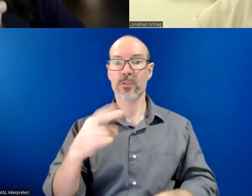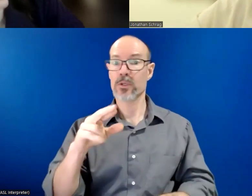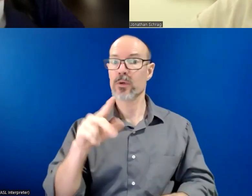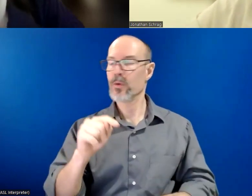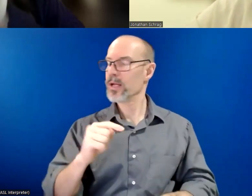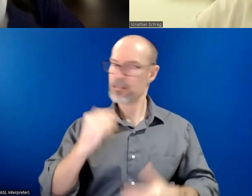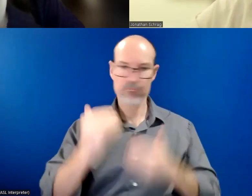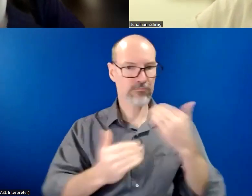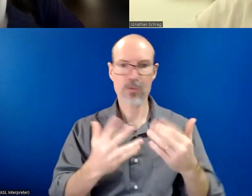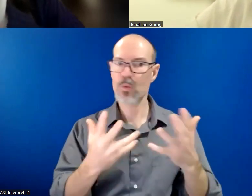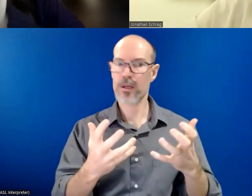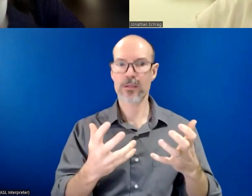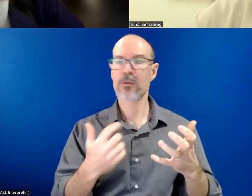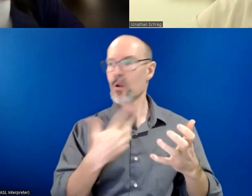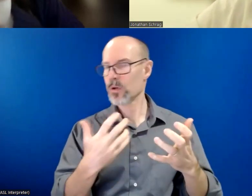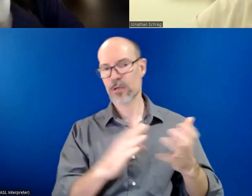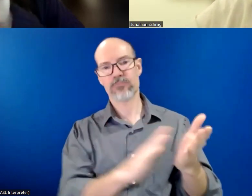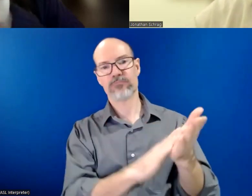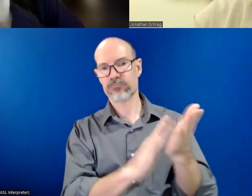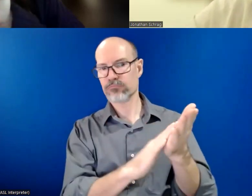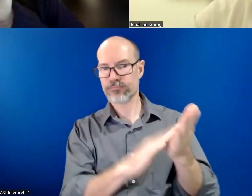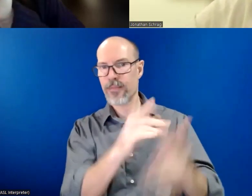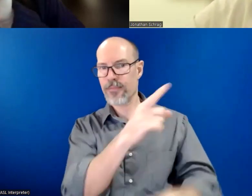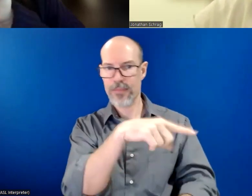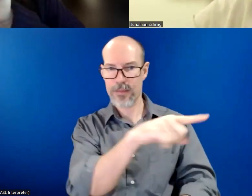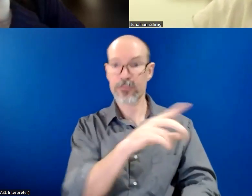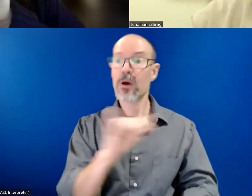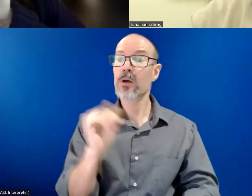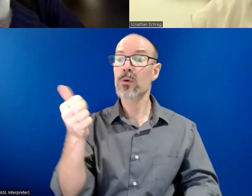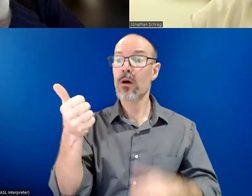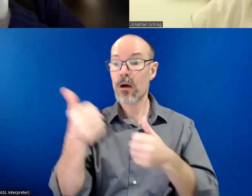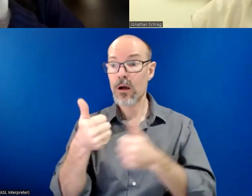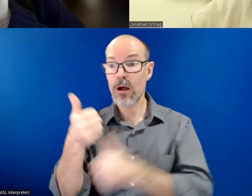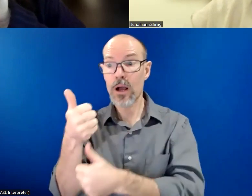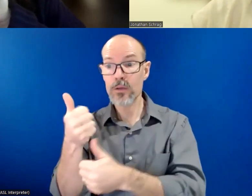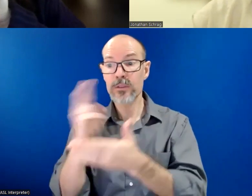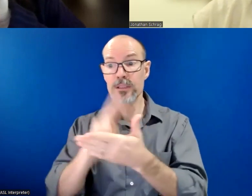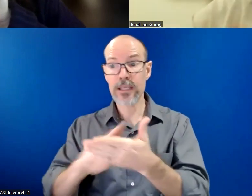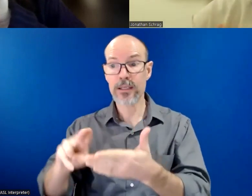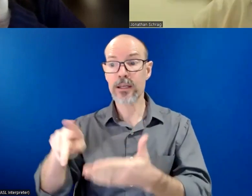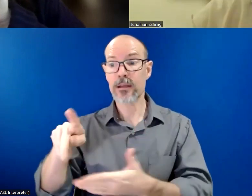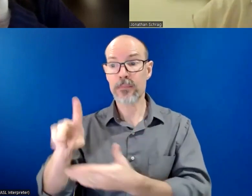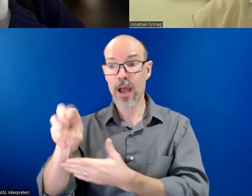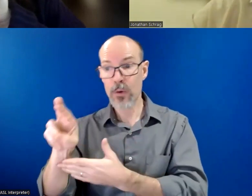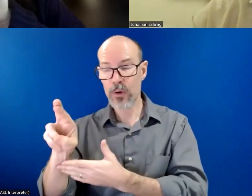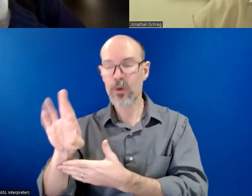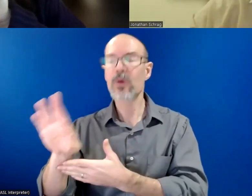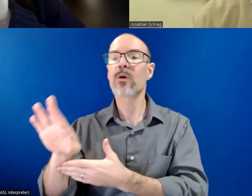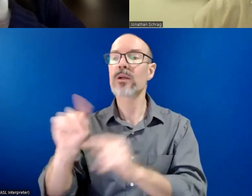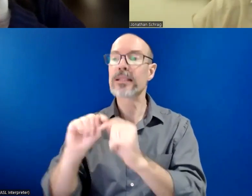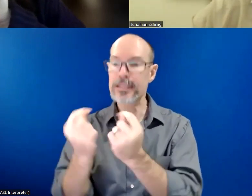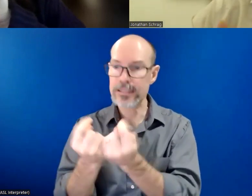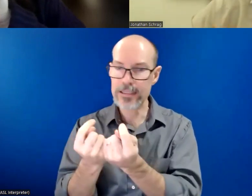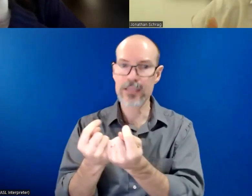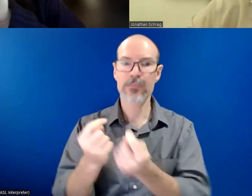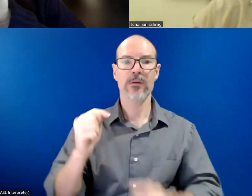I want to give them credit. And Undersecretary Power and her team, Crystal Johnson, are leading a lot of the thinking